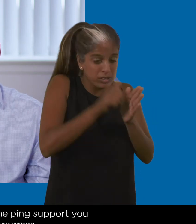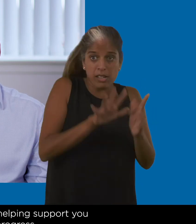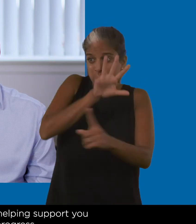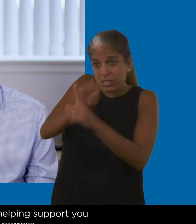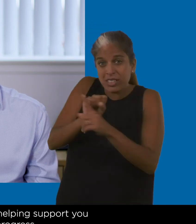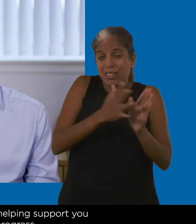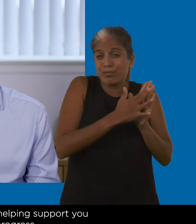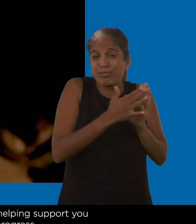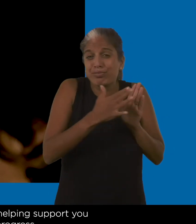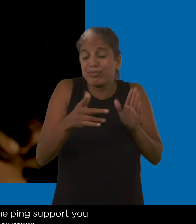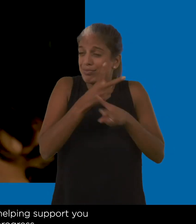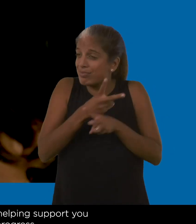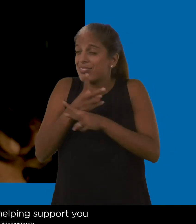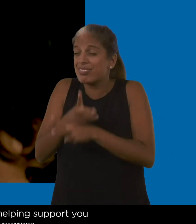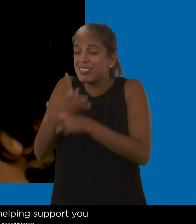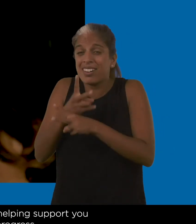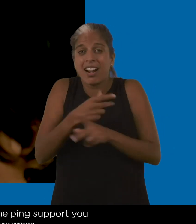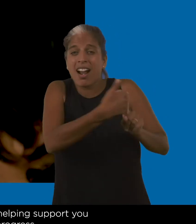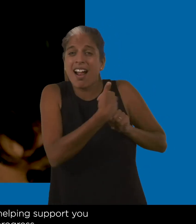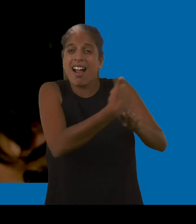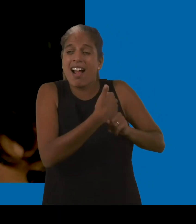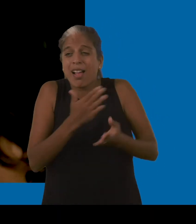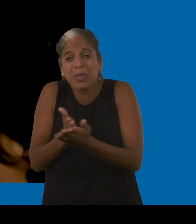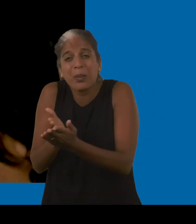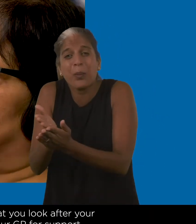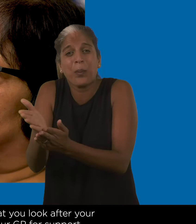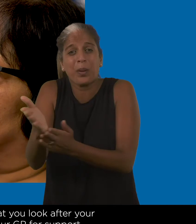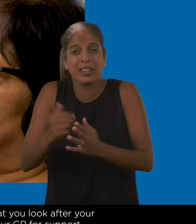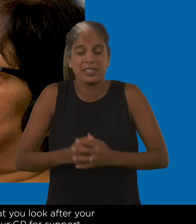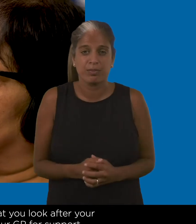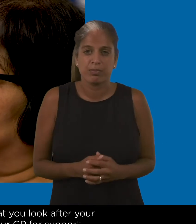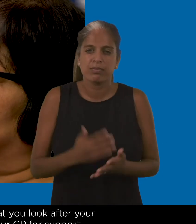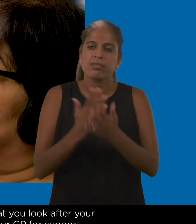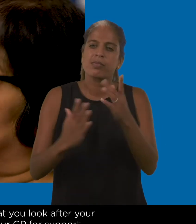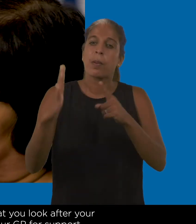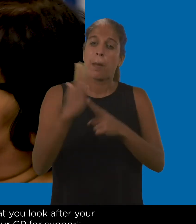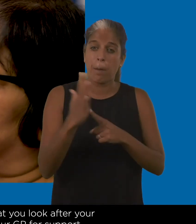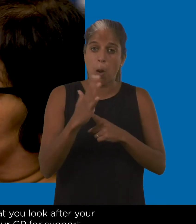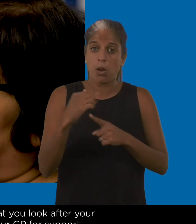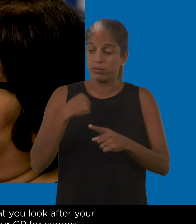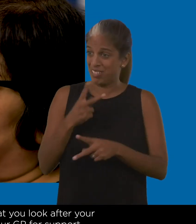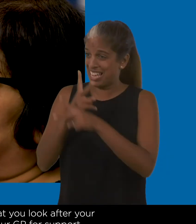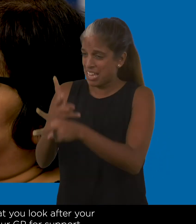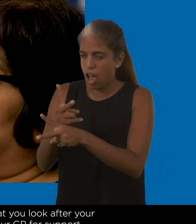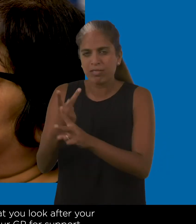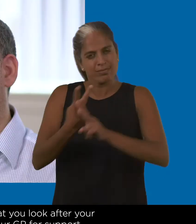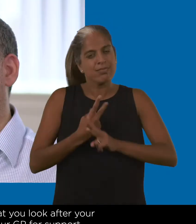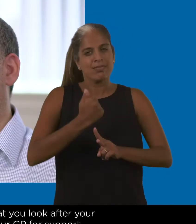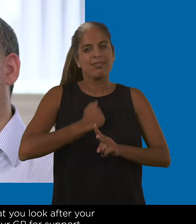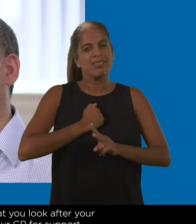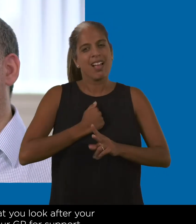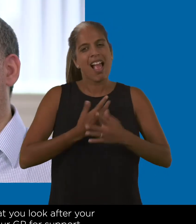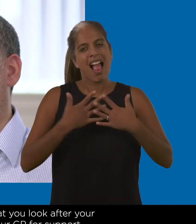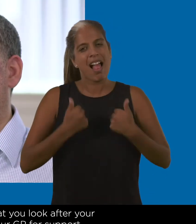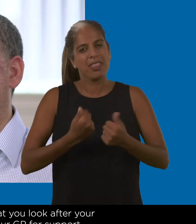through helping support you as the illness may progress. It's very important as a carer that you look after your own health,